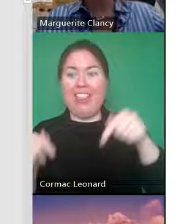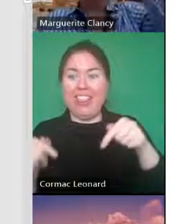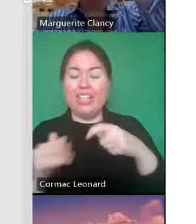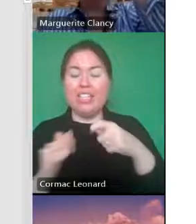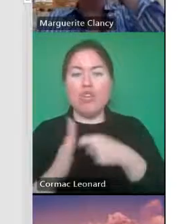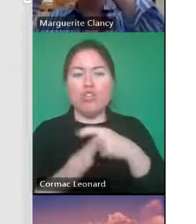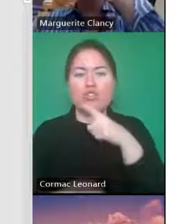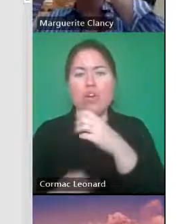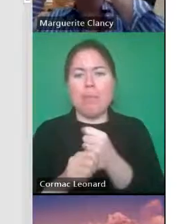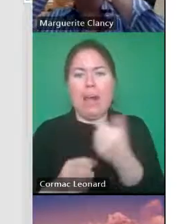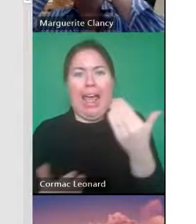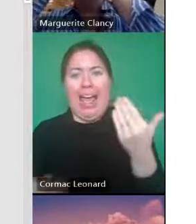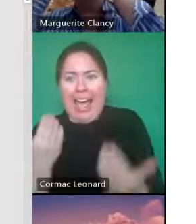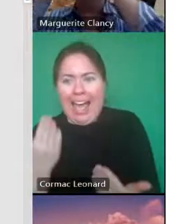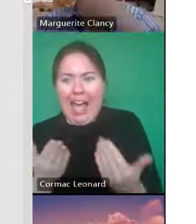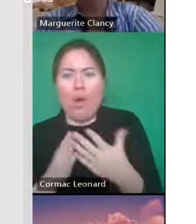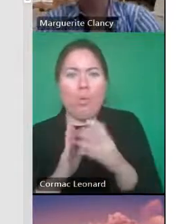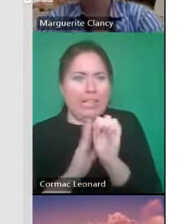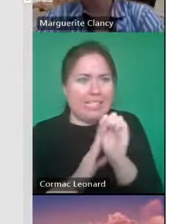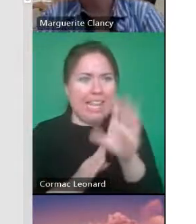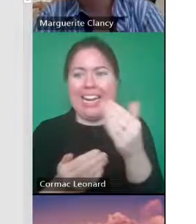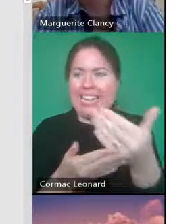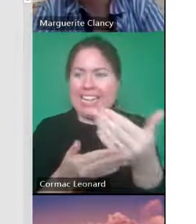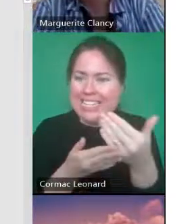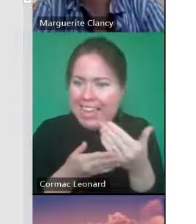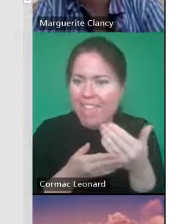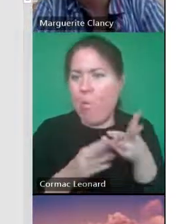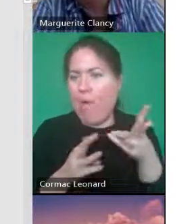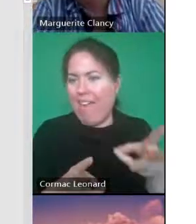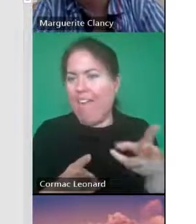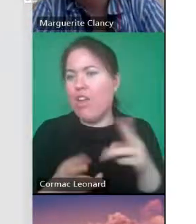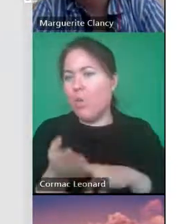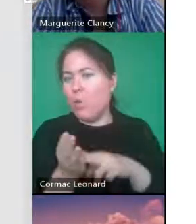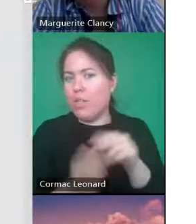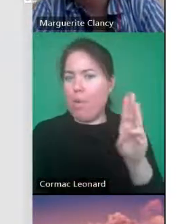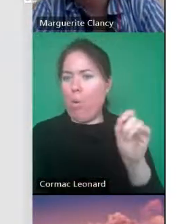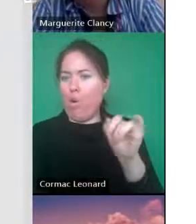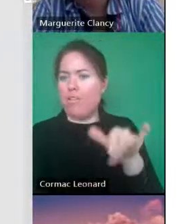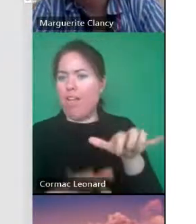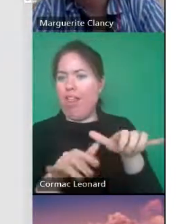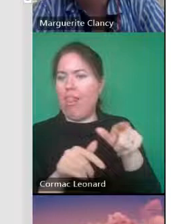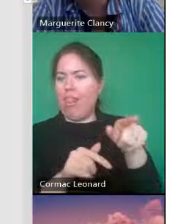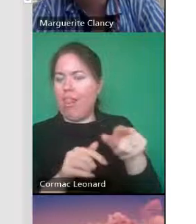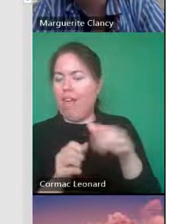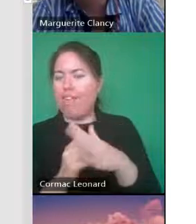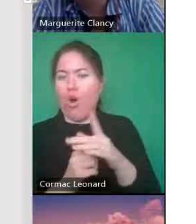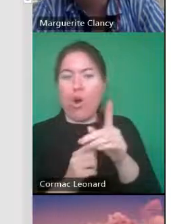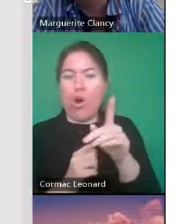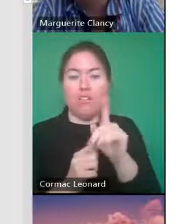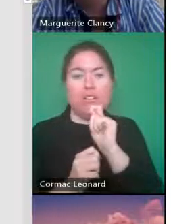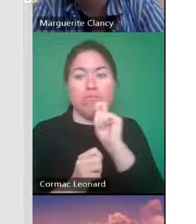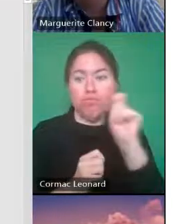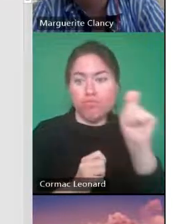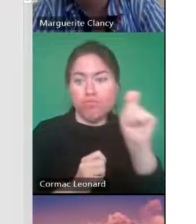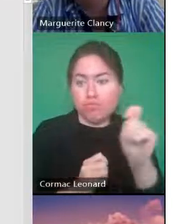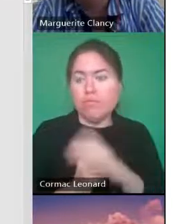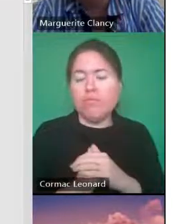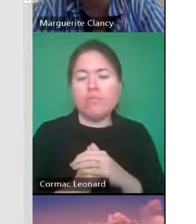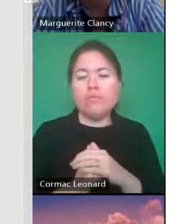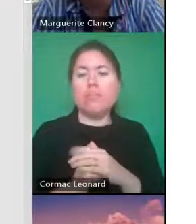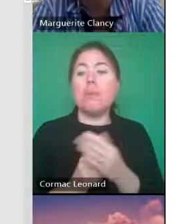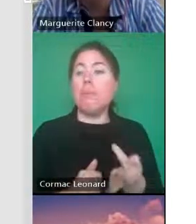a mechanism for a safe and secure way using a portal for people to notify. What I would say though is, if